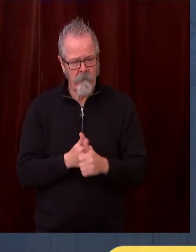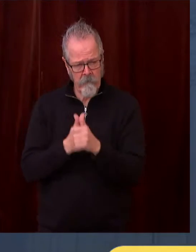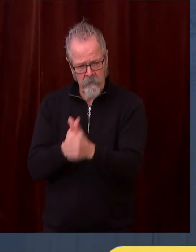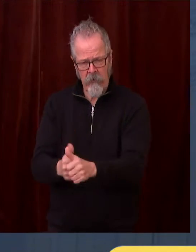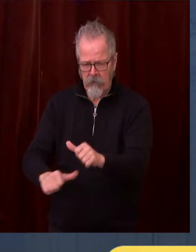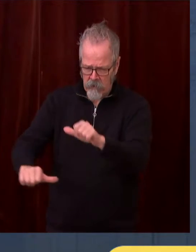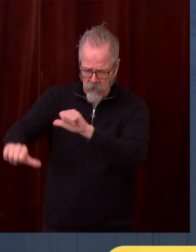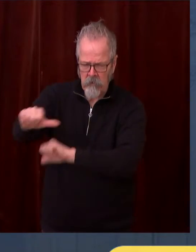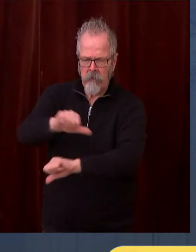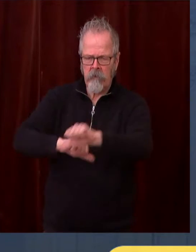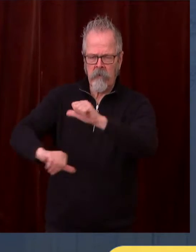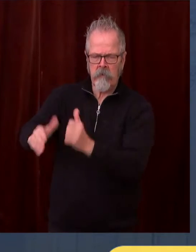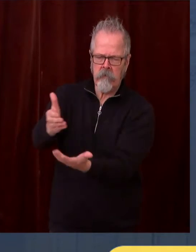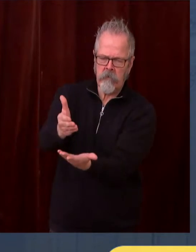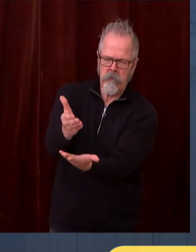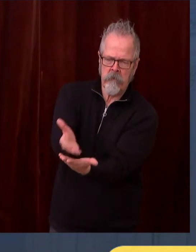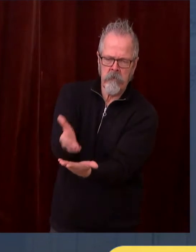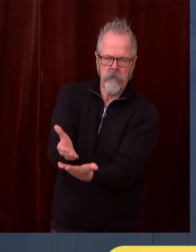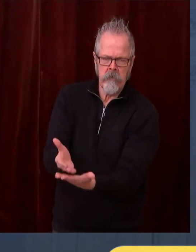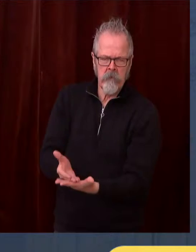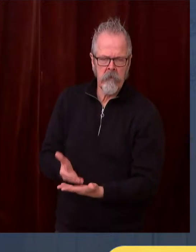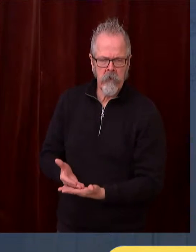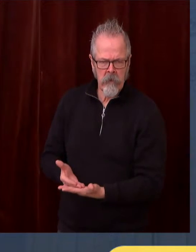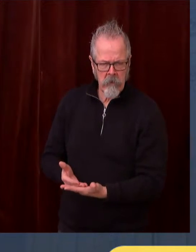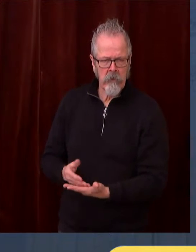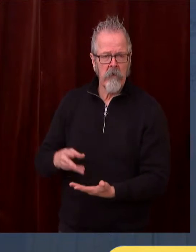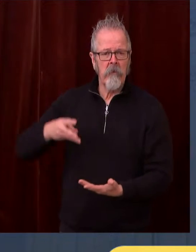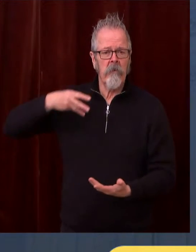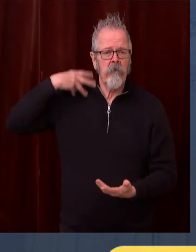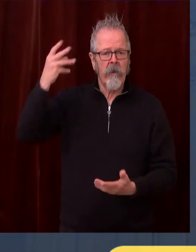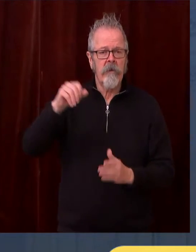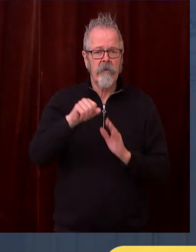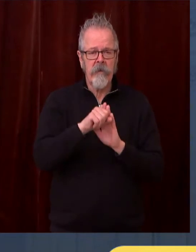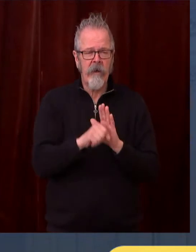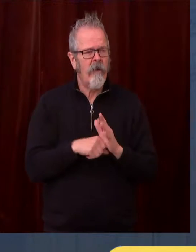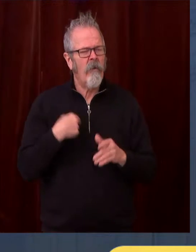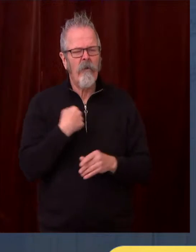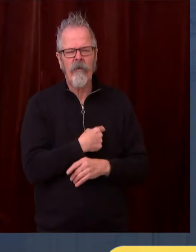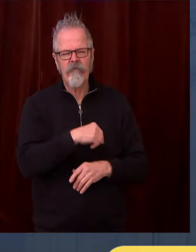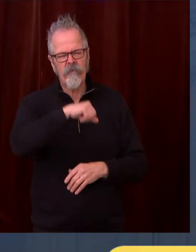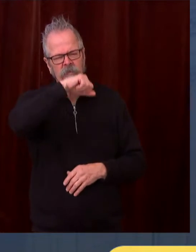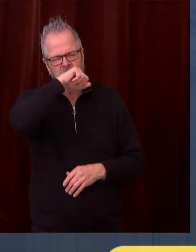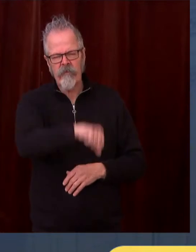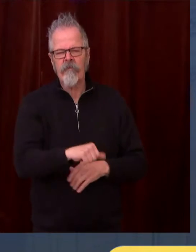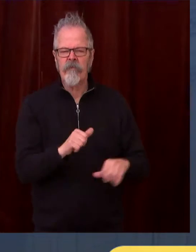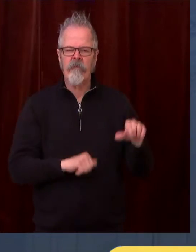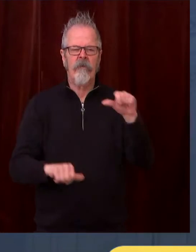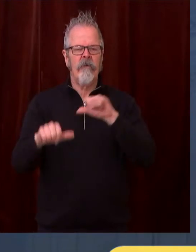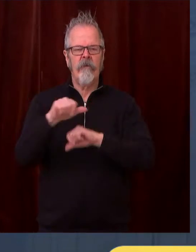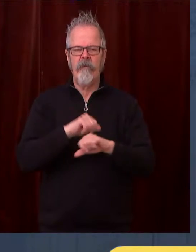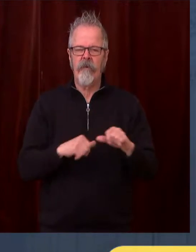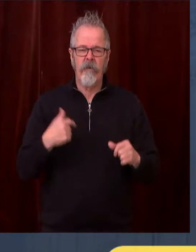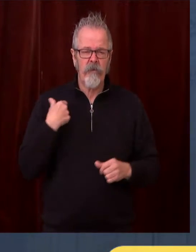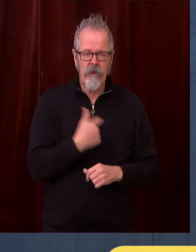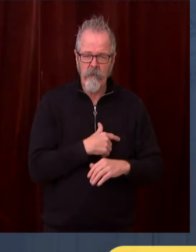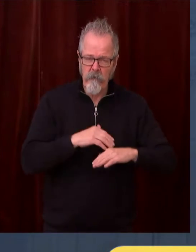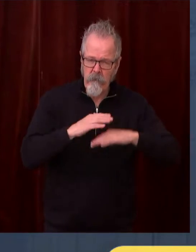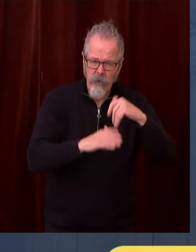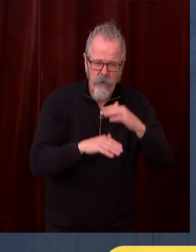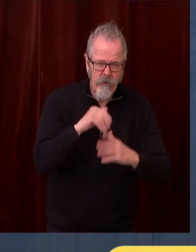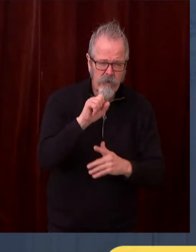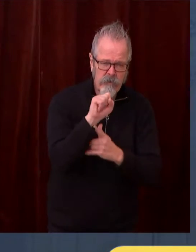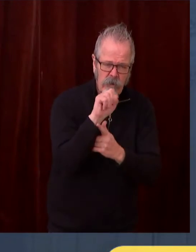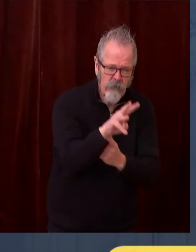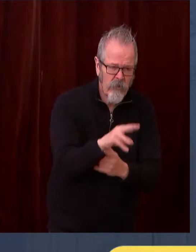a scientifically oriented state. In building software and biotechnology and airplanes. Look, it was our